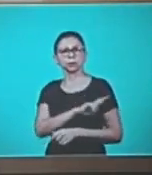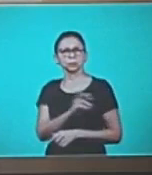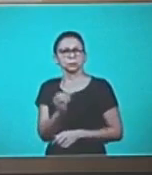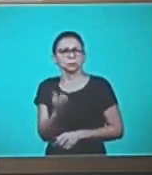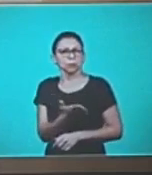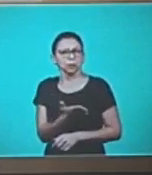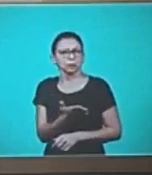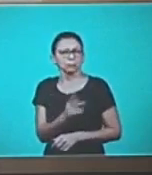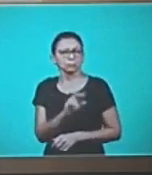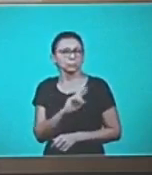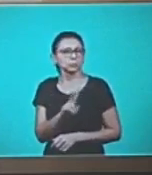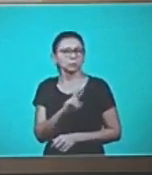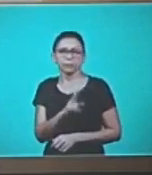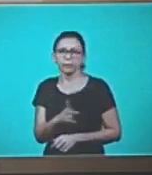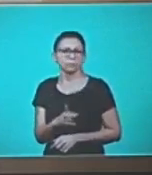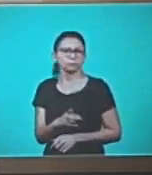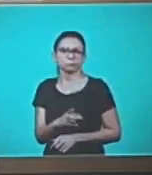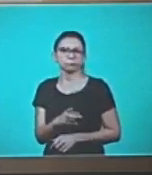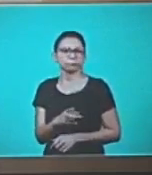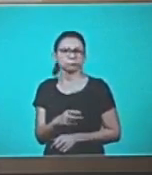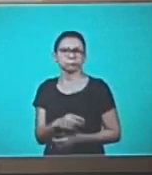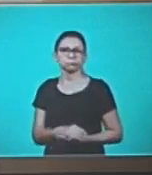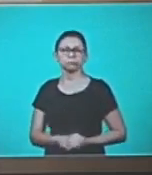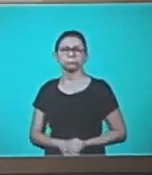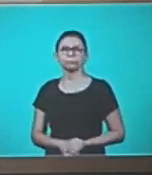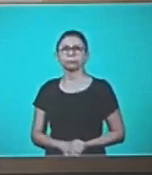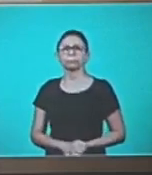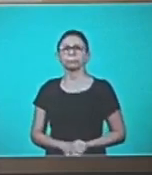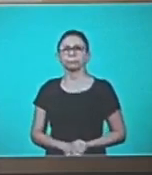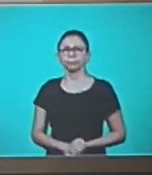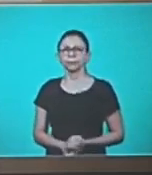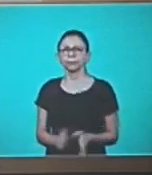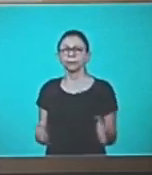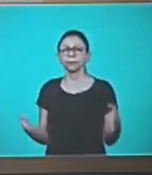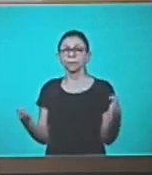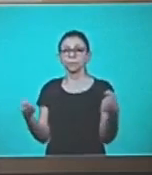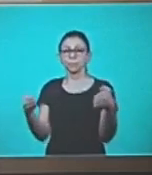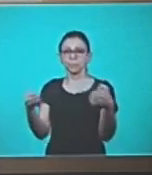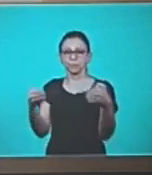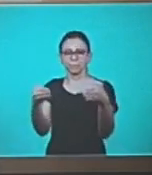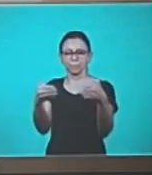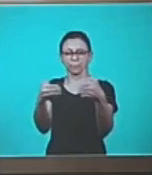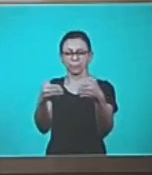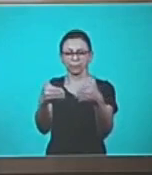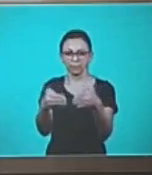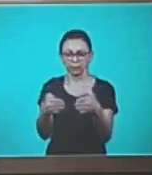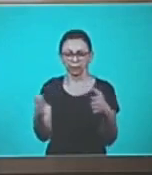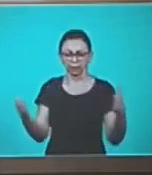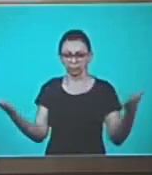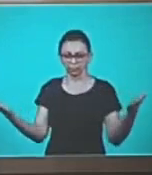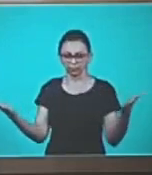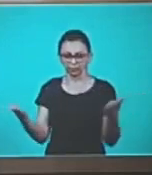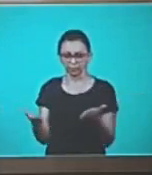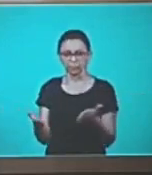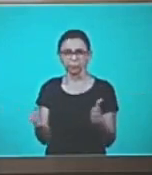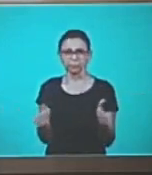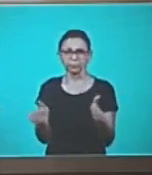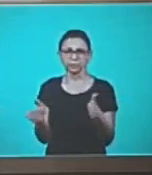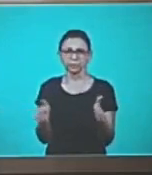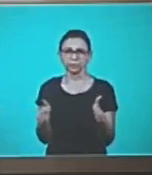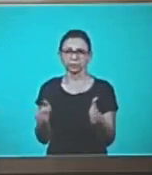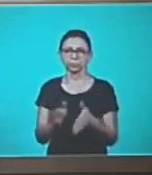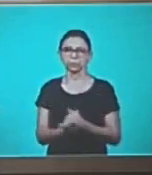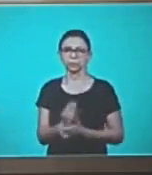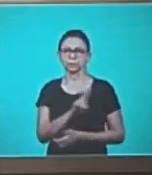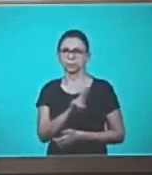a new denomination. No, it's not a new religion. It is an emphasis for the moment in which we are living.